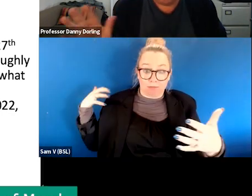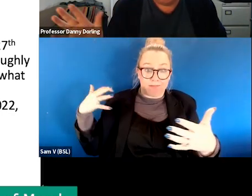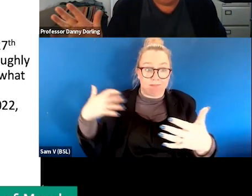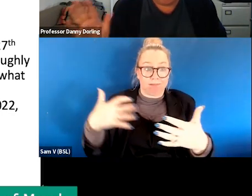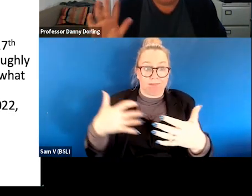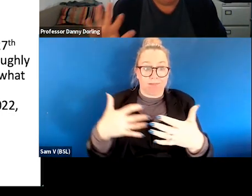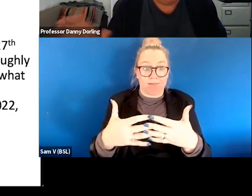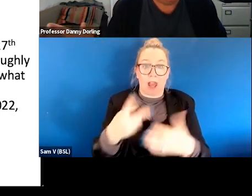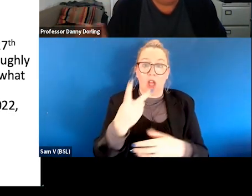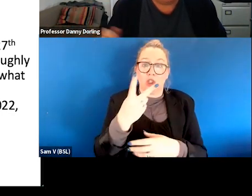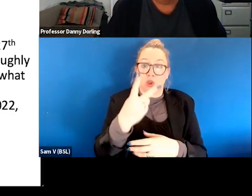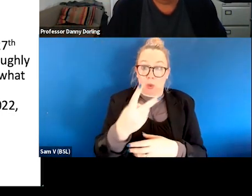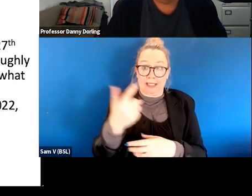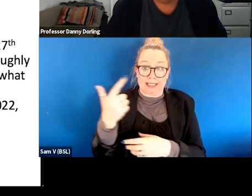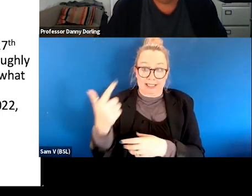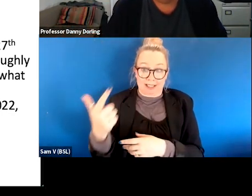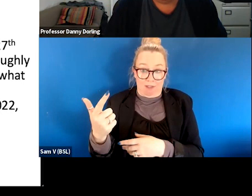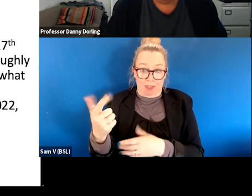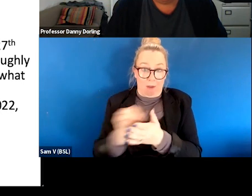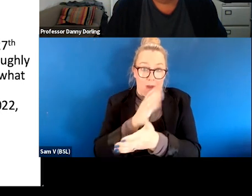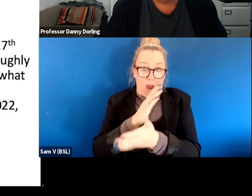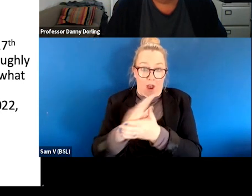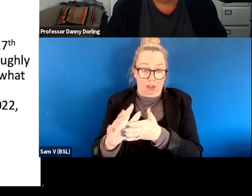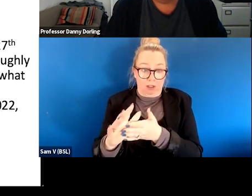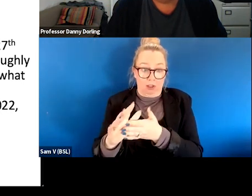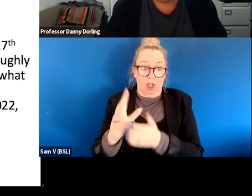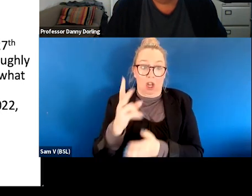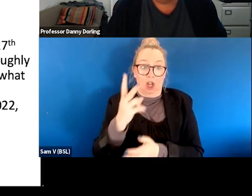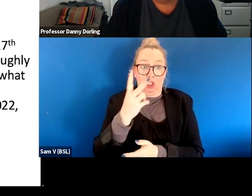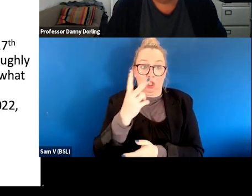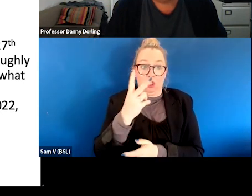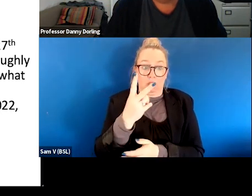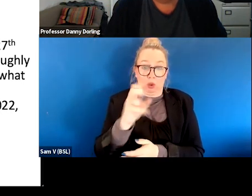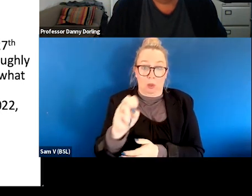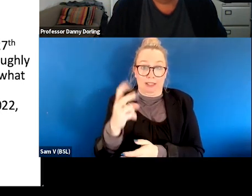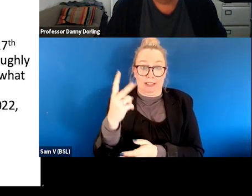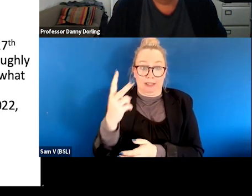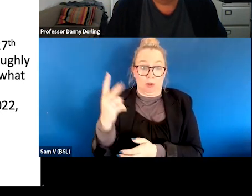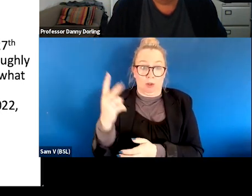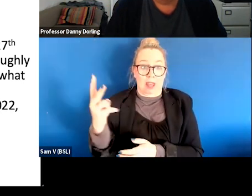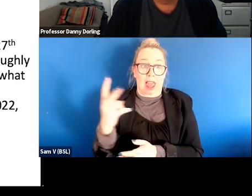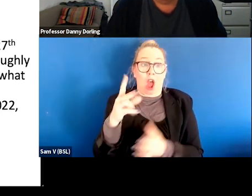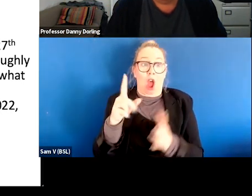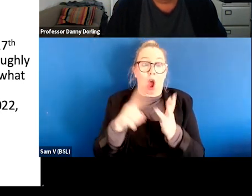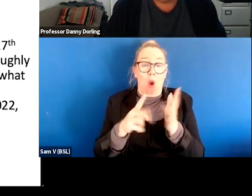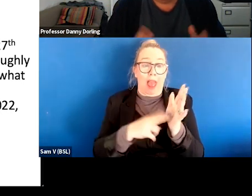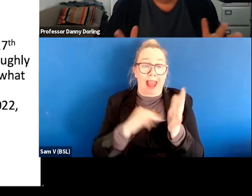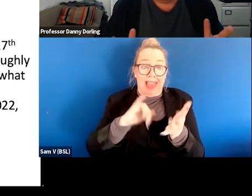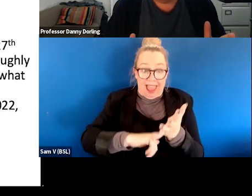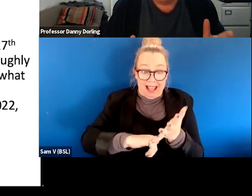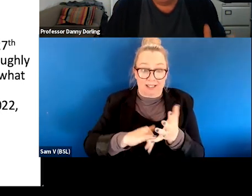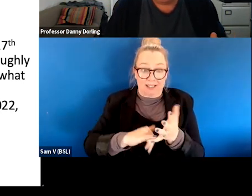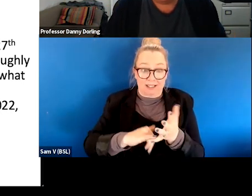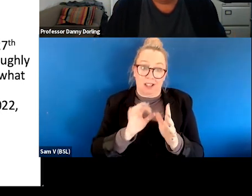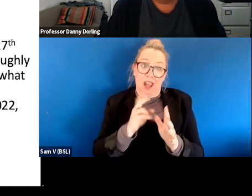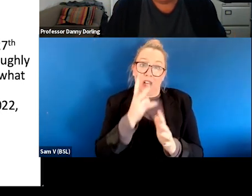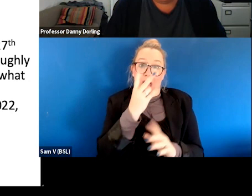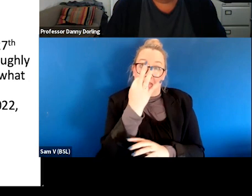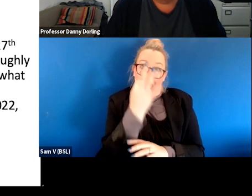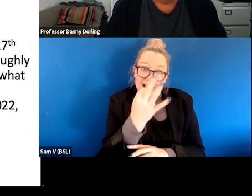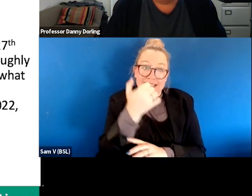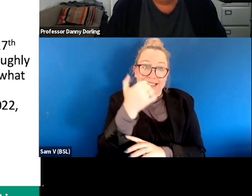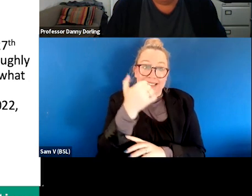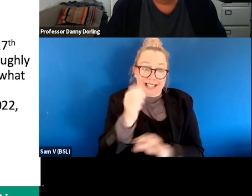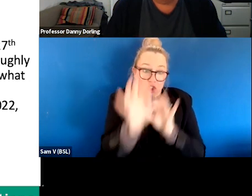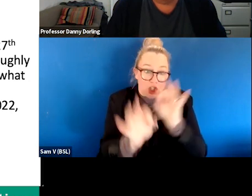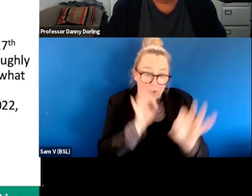March, it slowed down, it might be ending, but ONS conducted 86 surveys, roughly every 2 weeks,